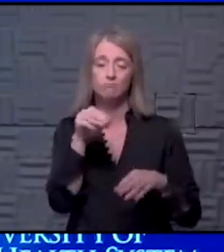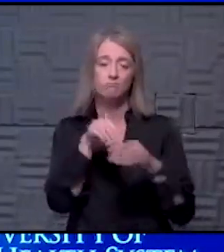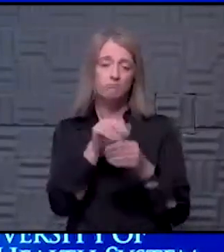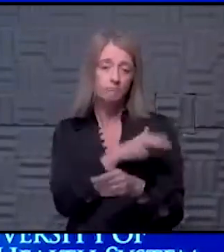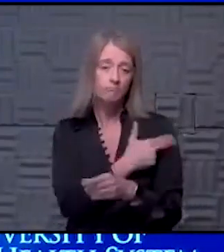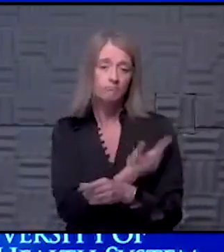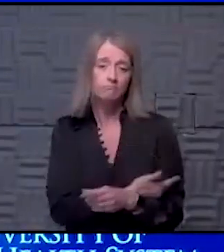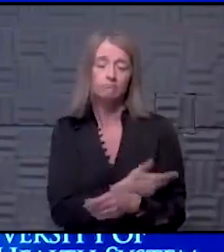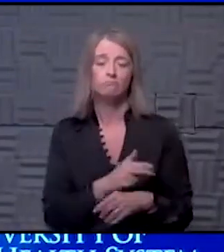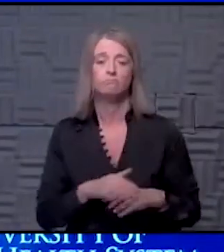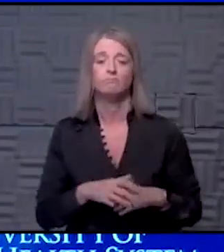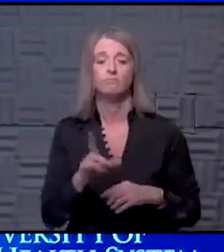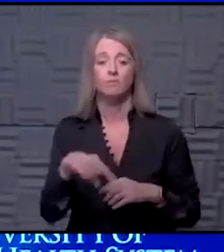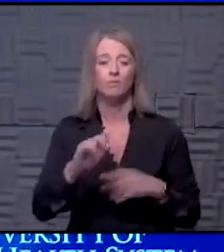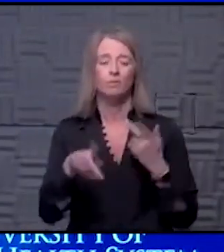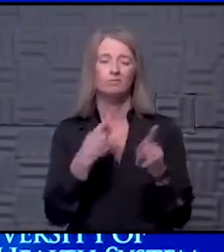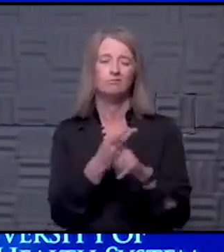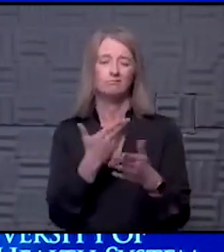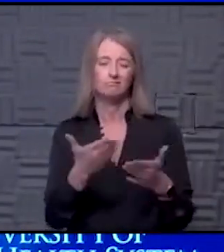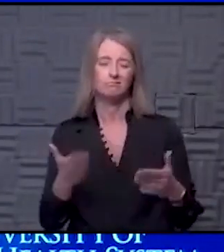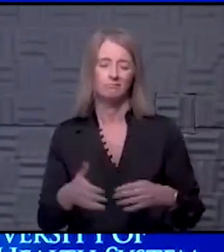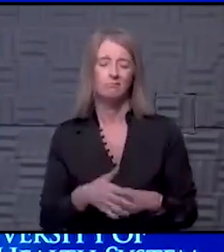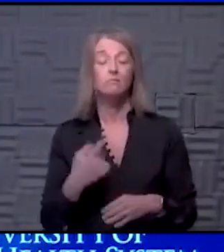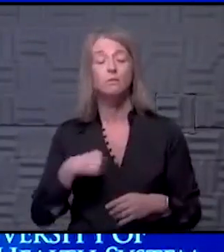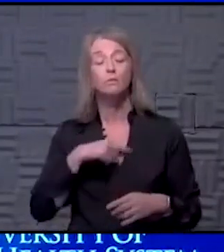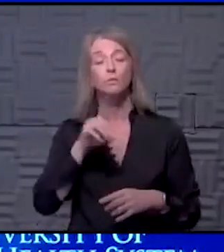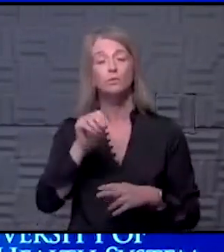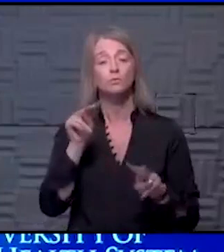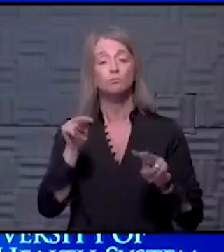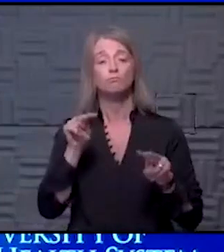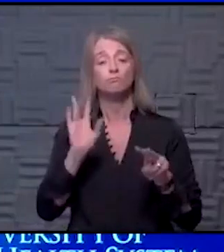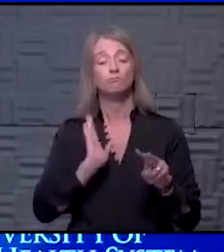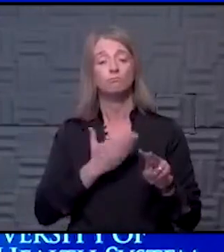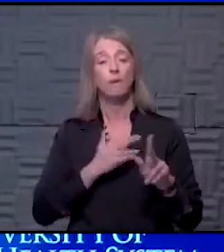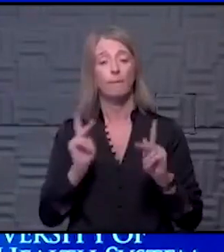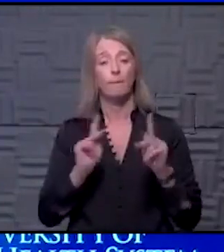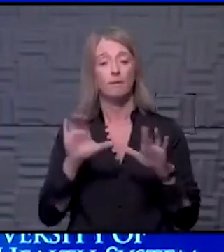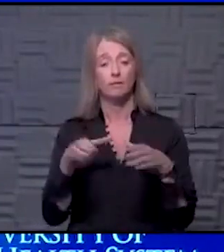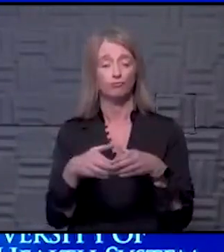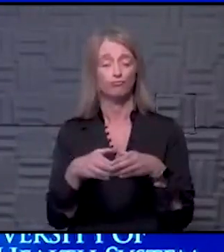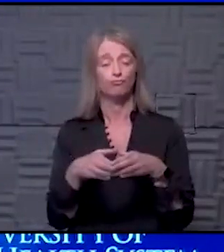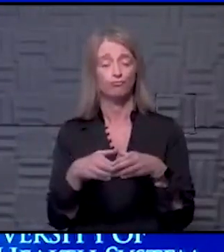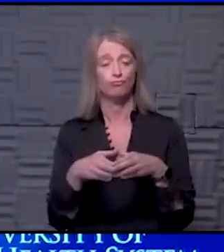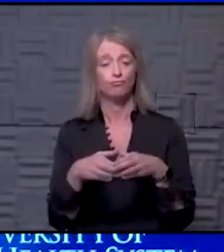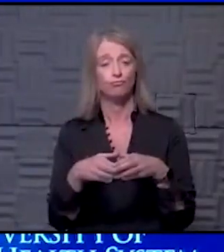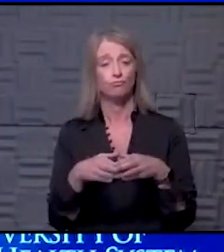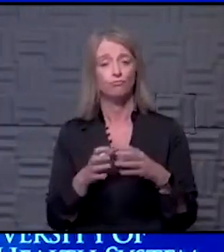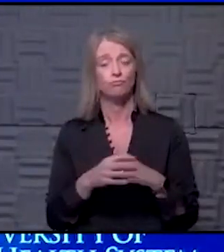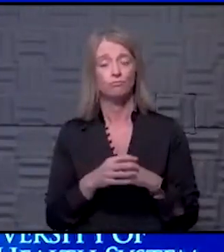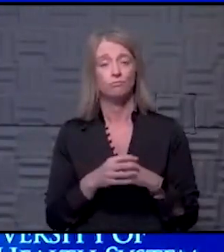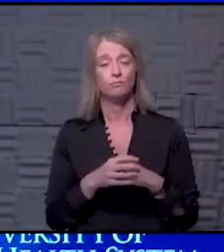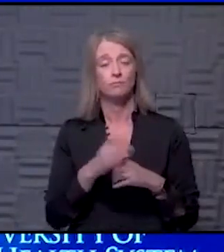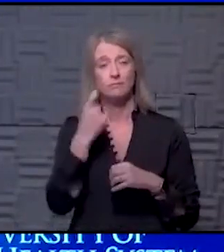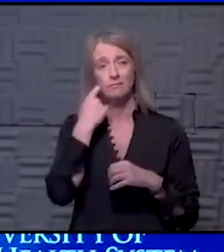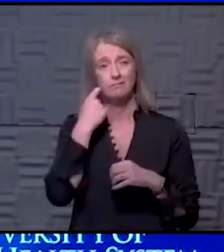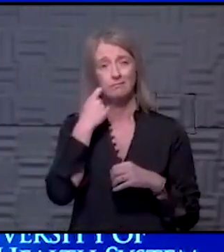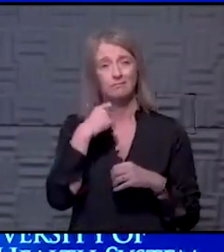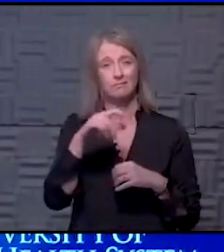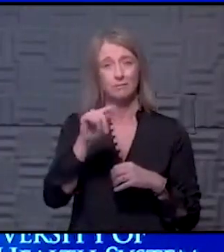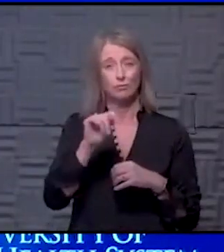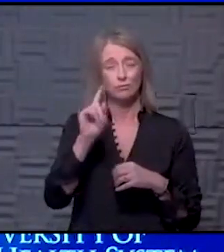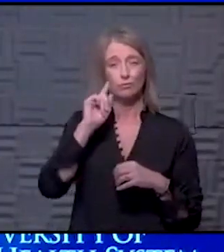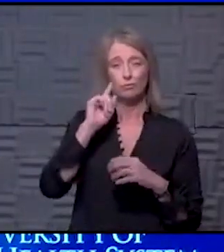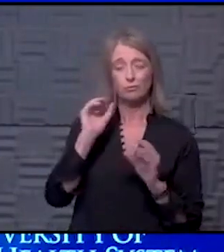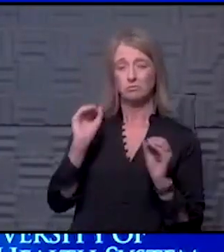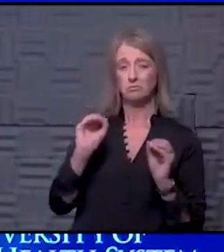hospital, those sorts of things. And we do watch that among our population. As of Tuesday, I haven't